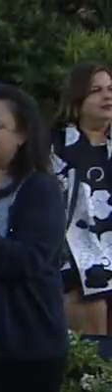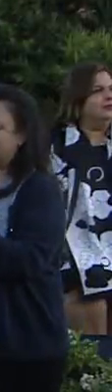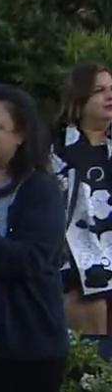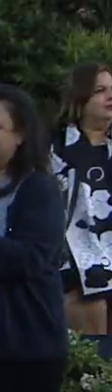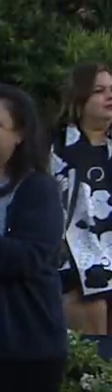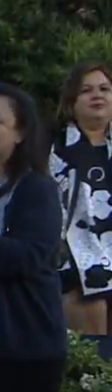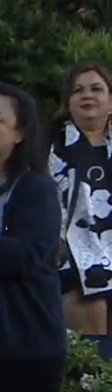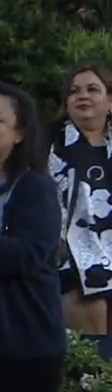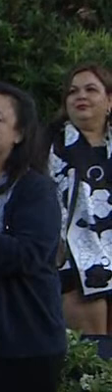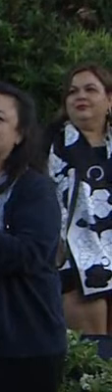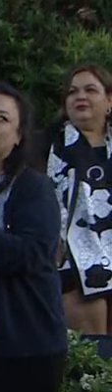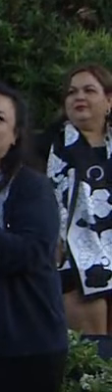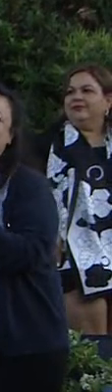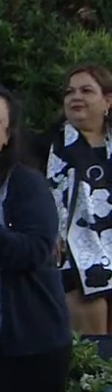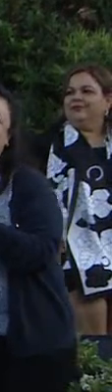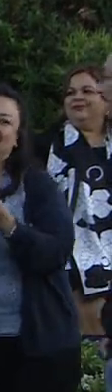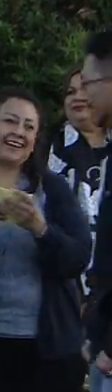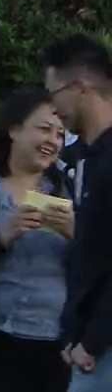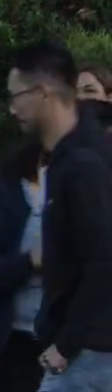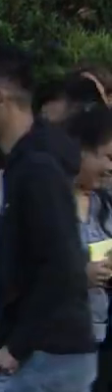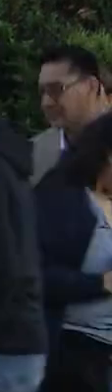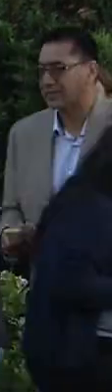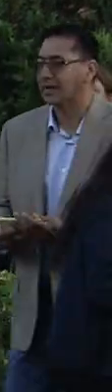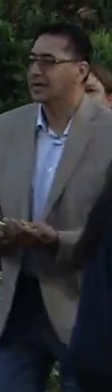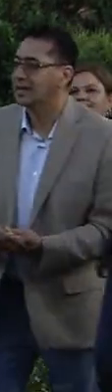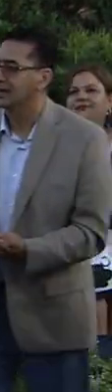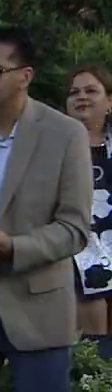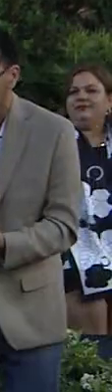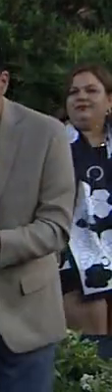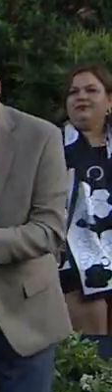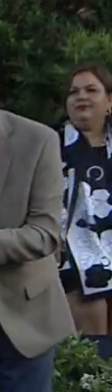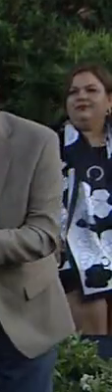Ivan Hanyang Lin, UC Irvine.